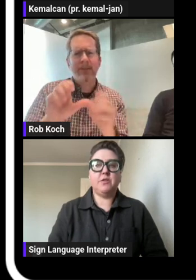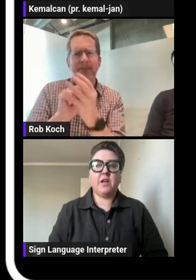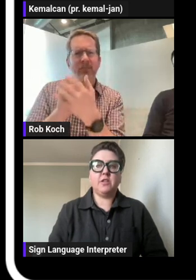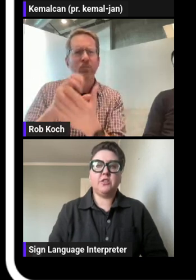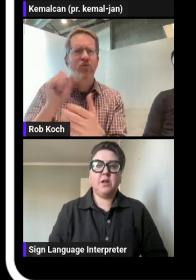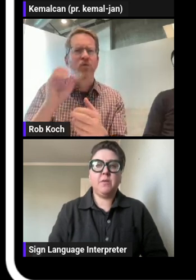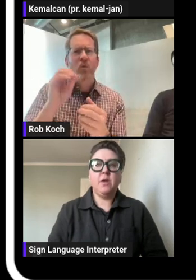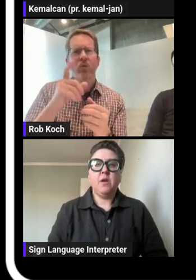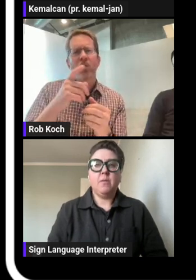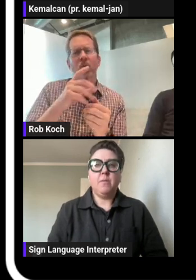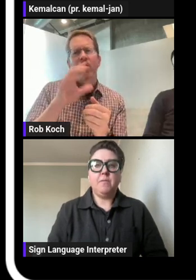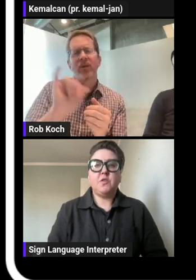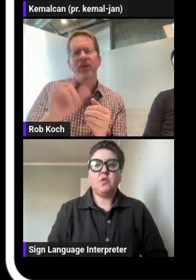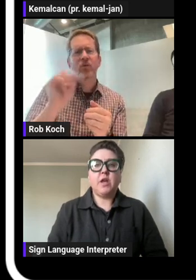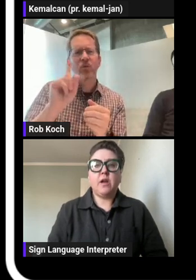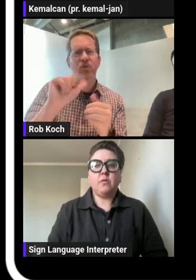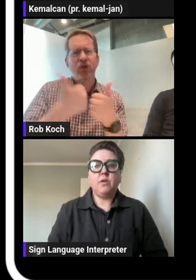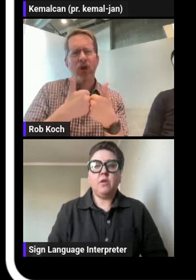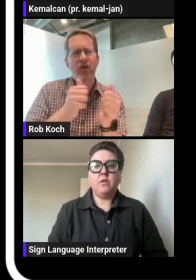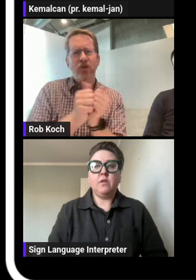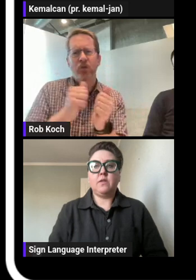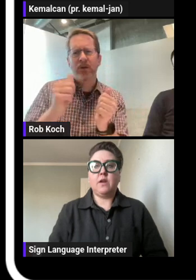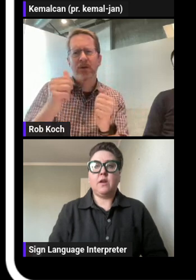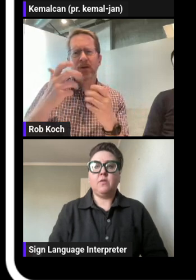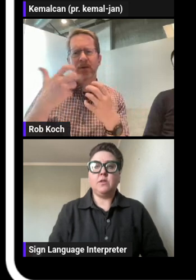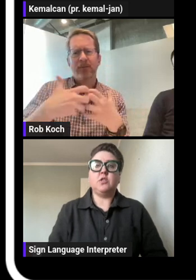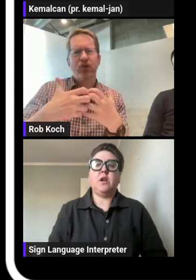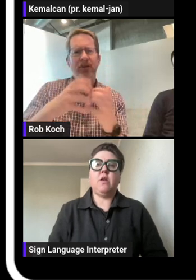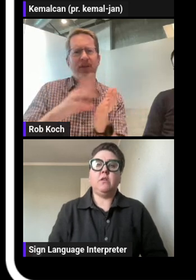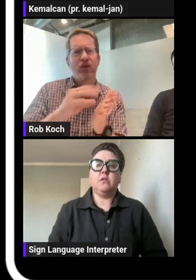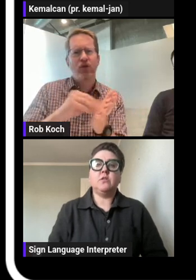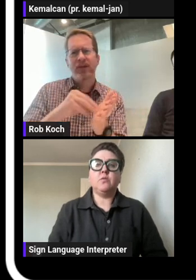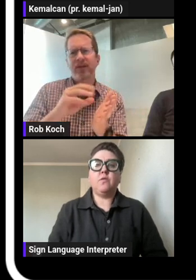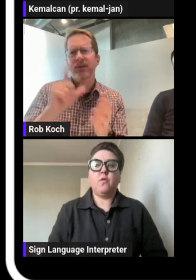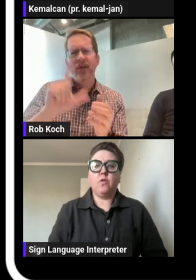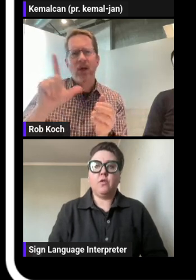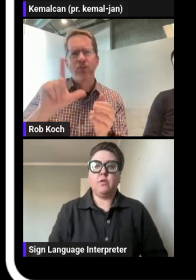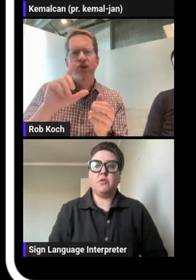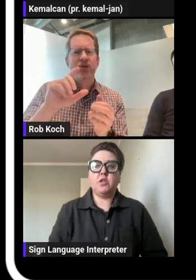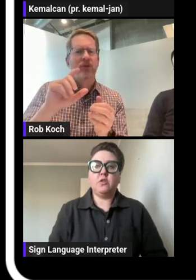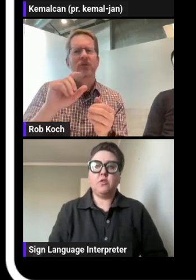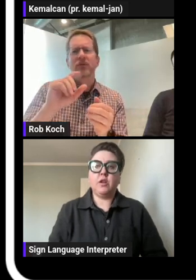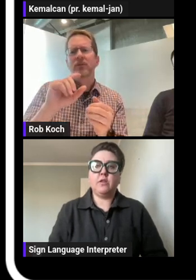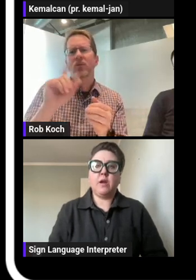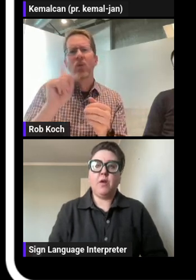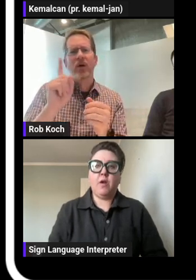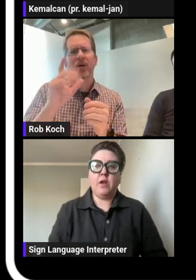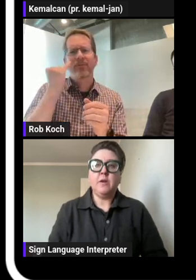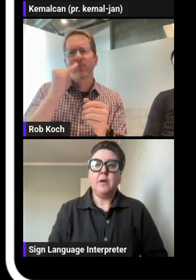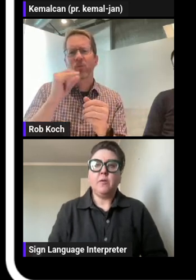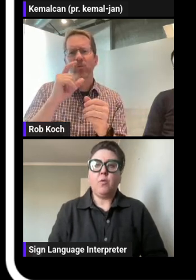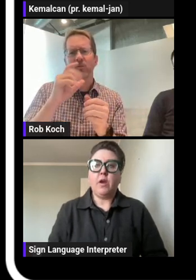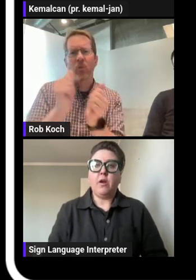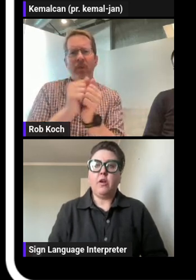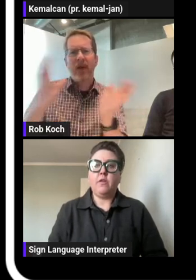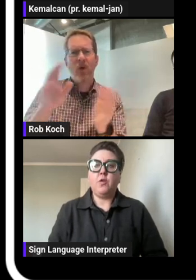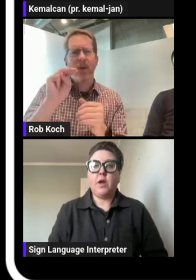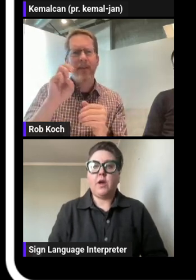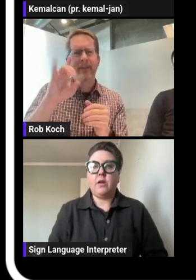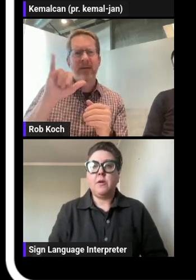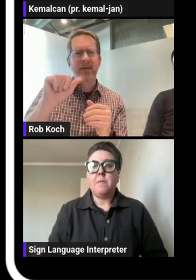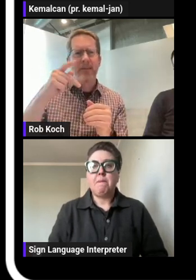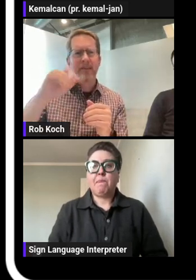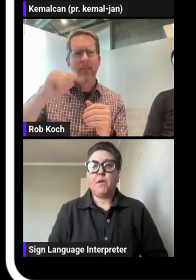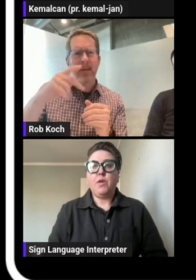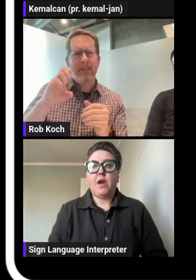very similar hand shape. So that we noticed that was a challenge for the machine learning library, where if